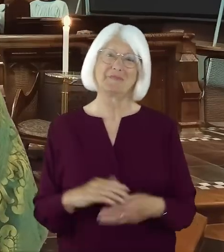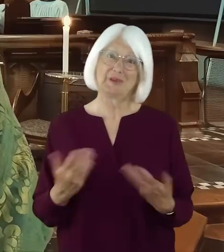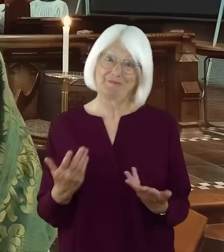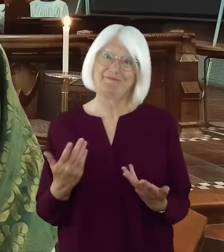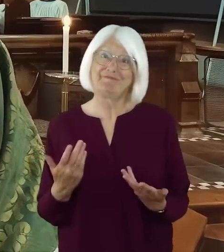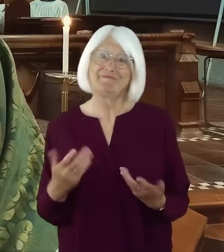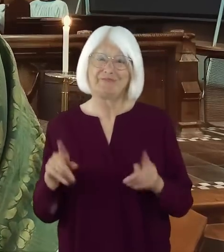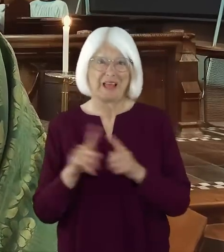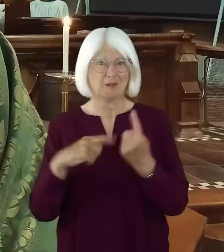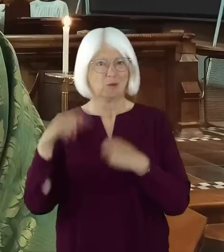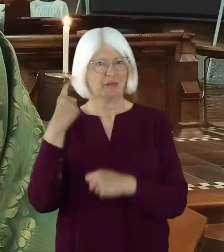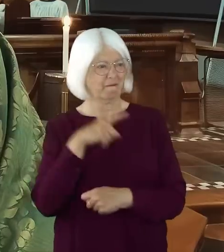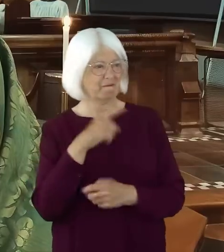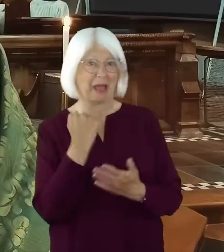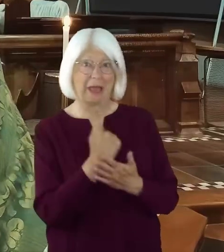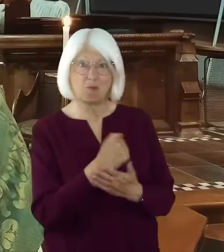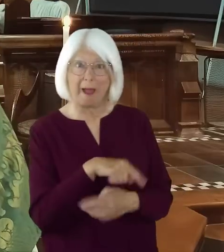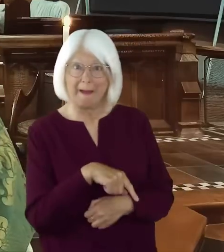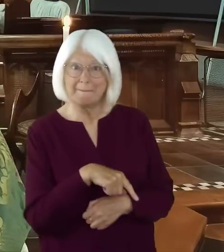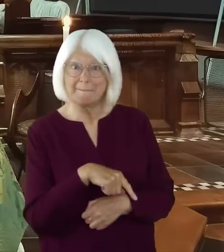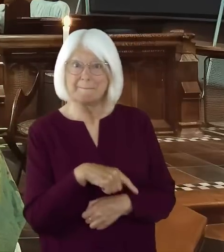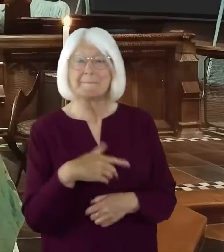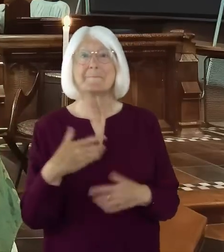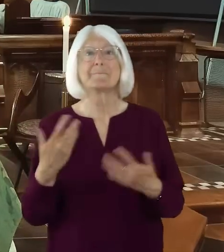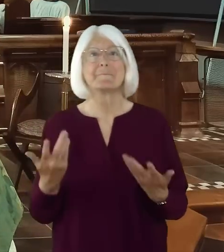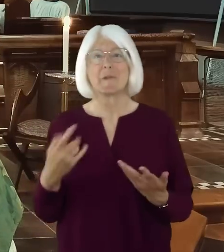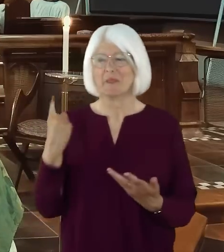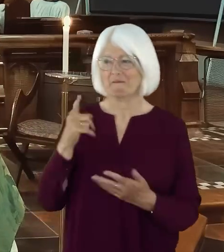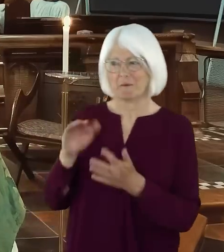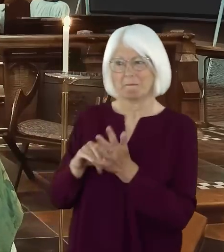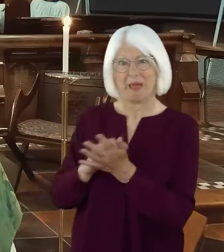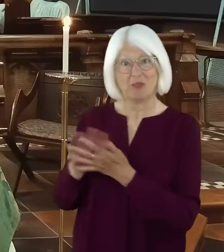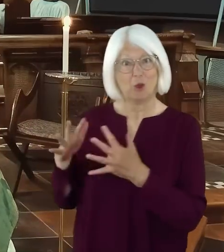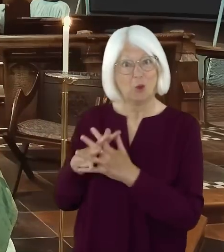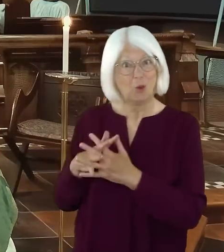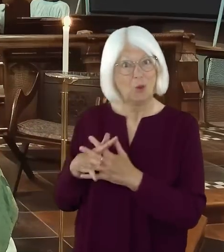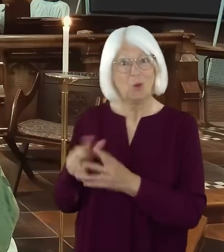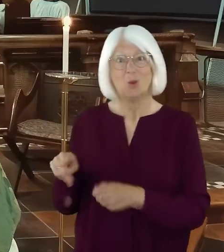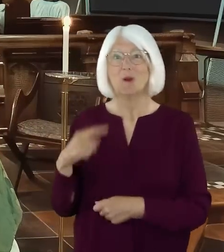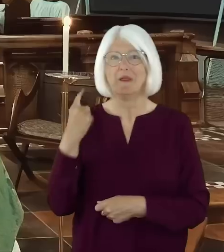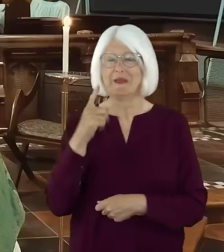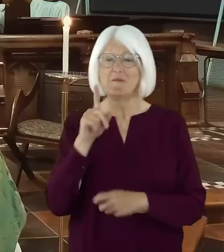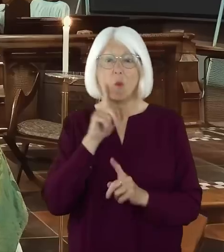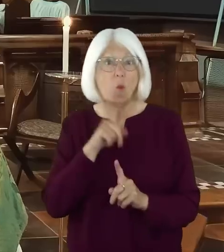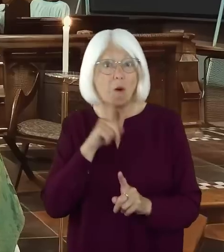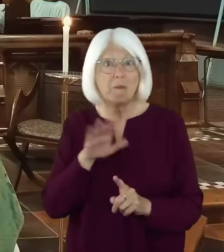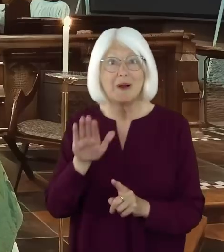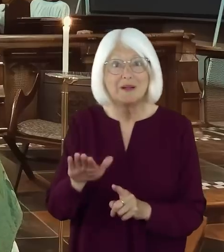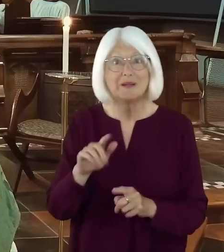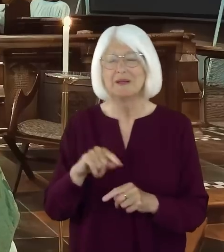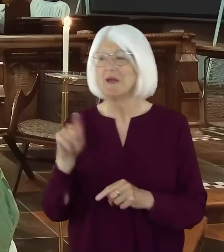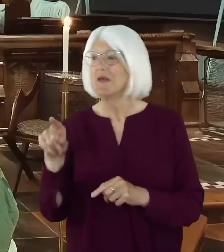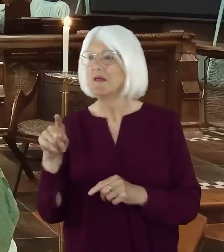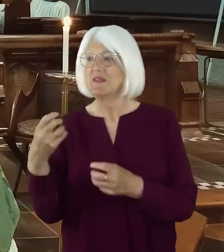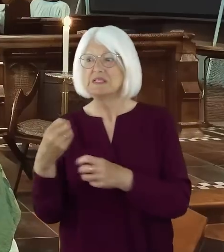So as we think of Abraham, as we think of Matthew, as we think of the woman and